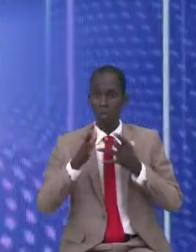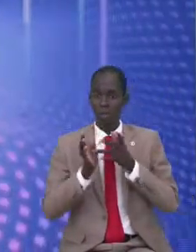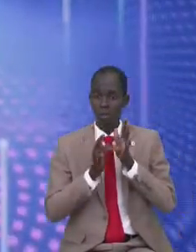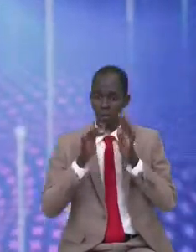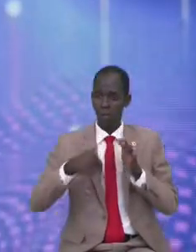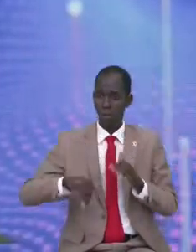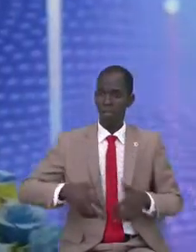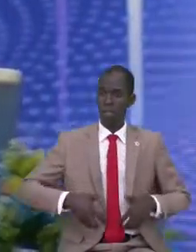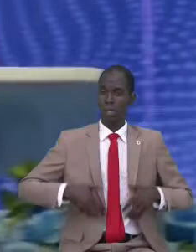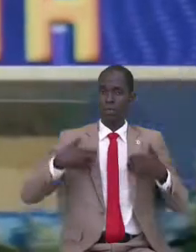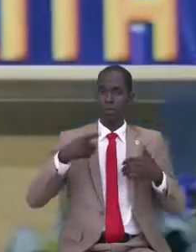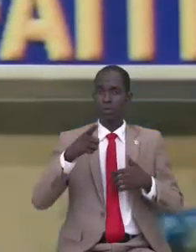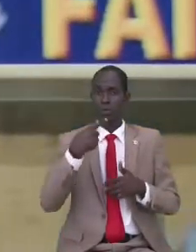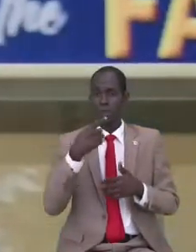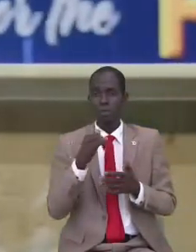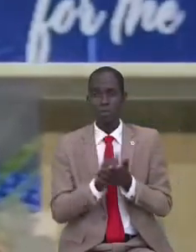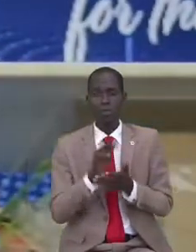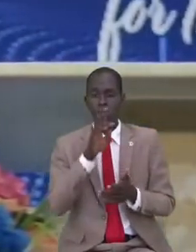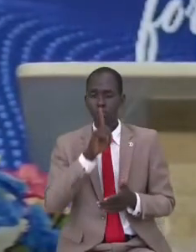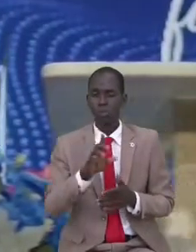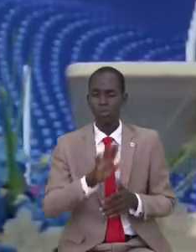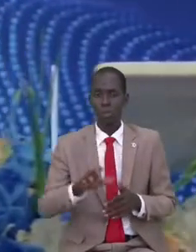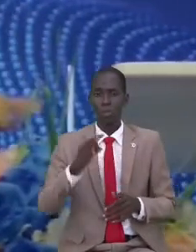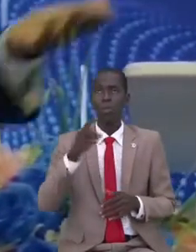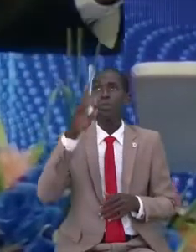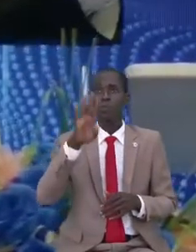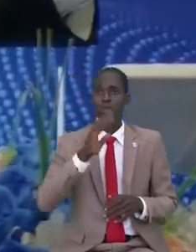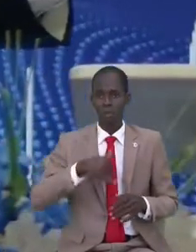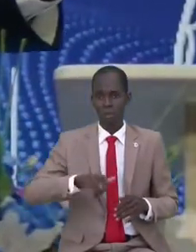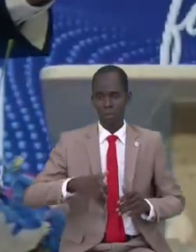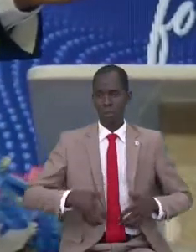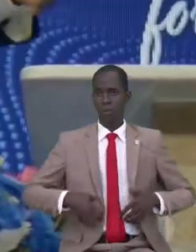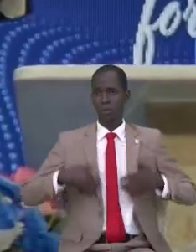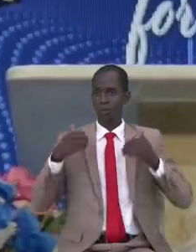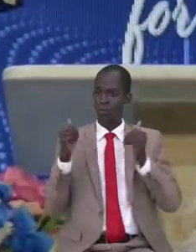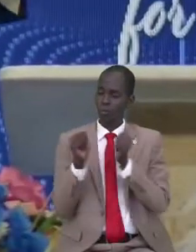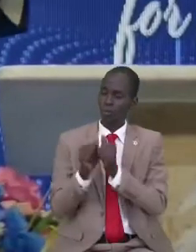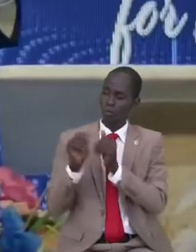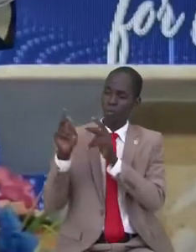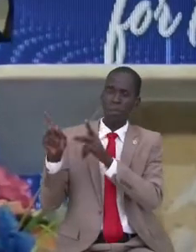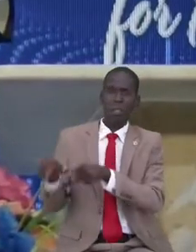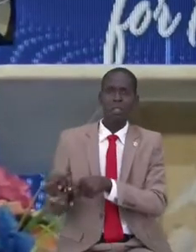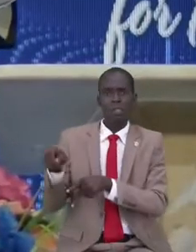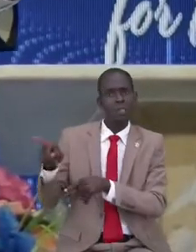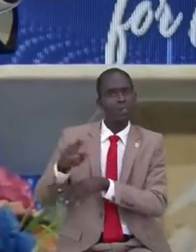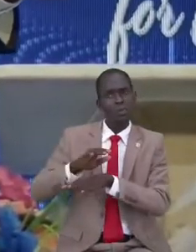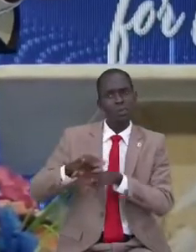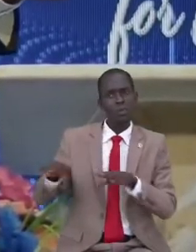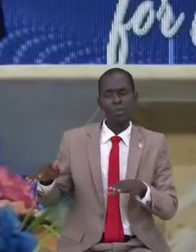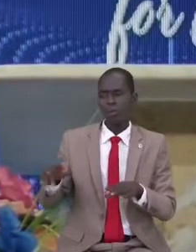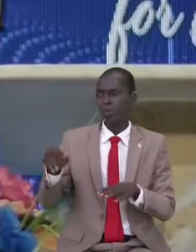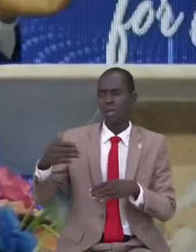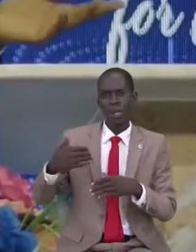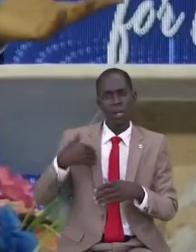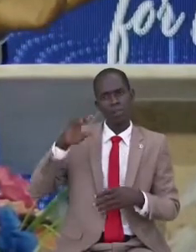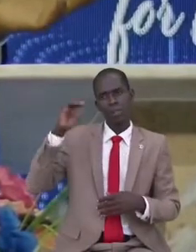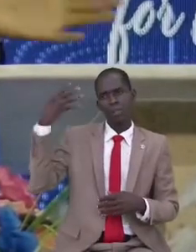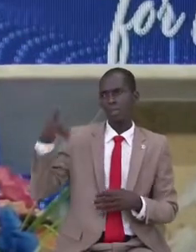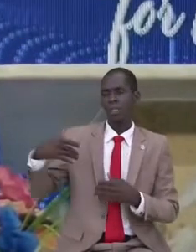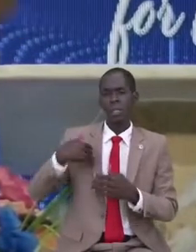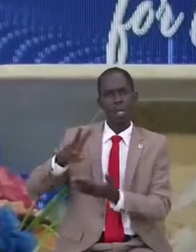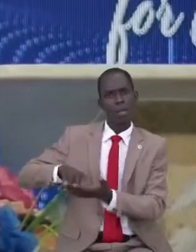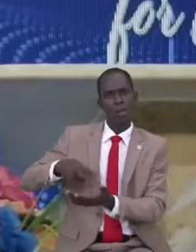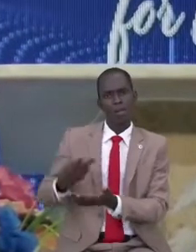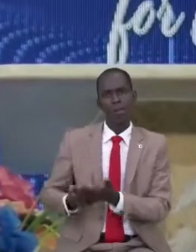angry. You say you are really a child of God and you are angry with him. He doesn't claim to have the grace. It's falling.